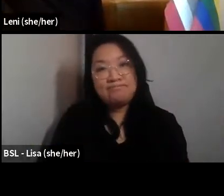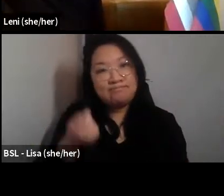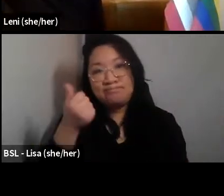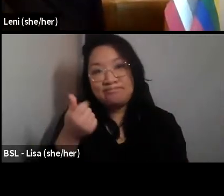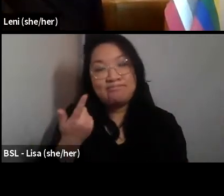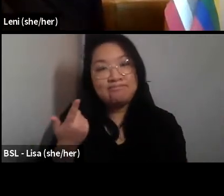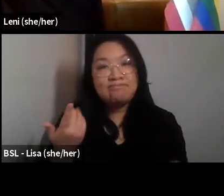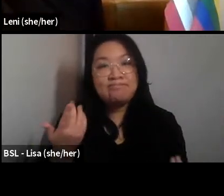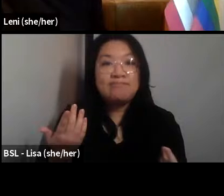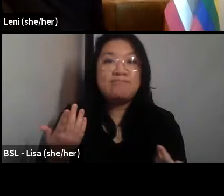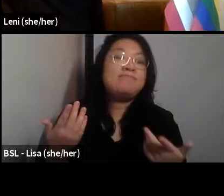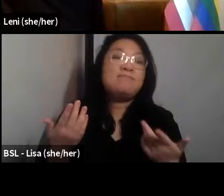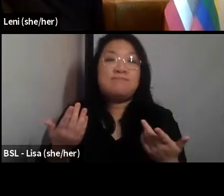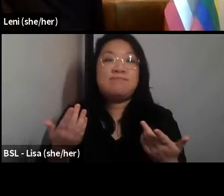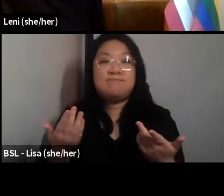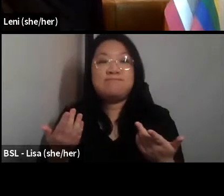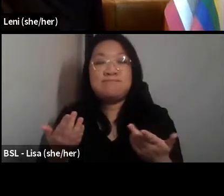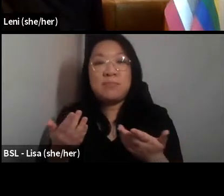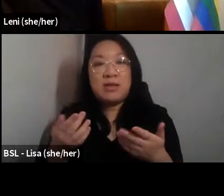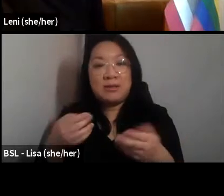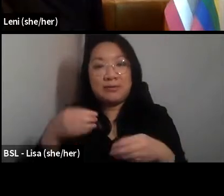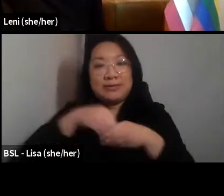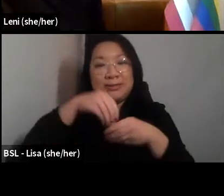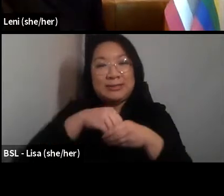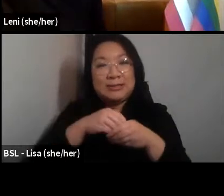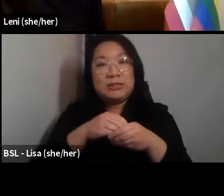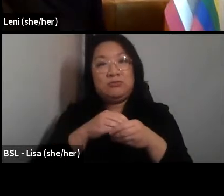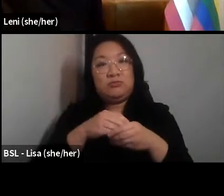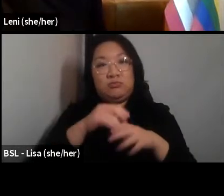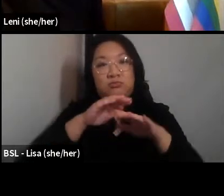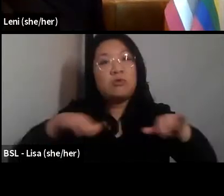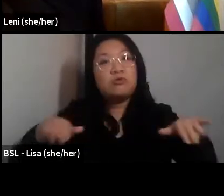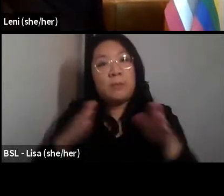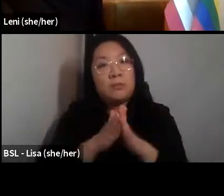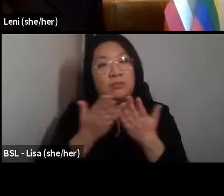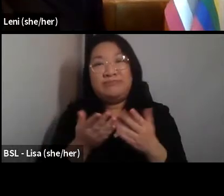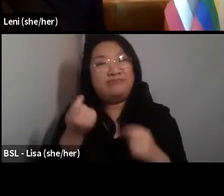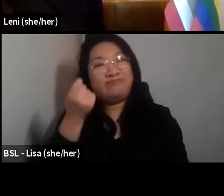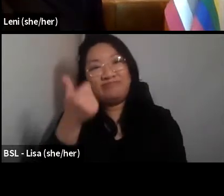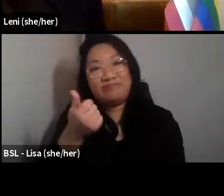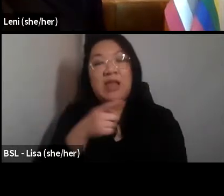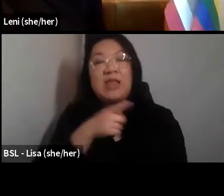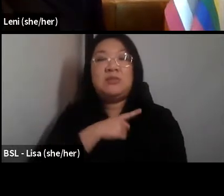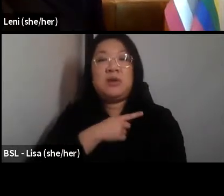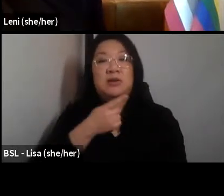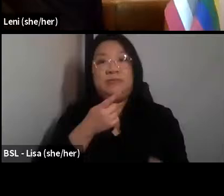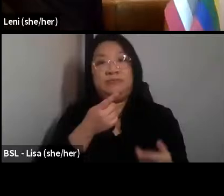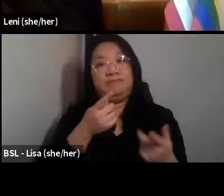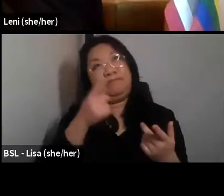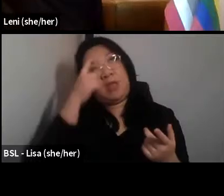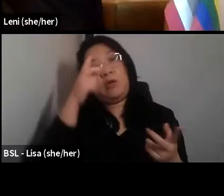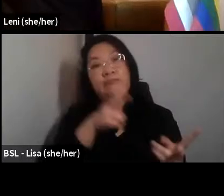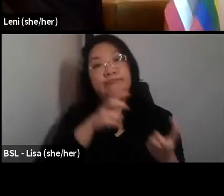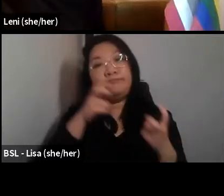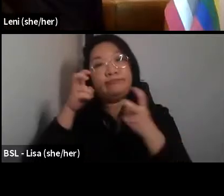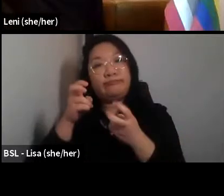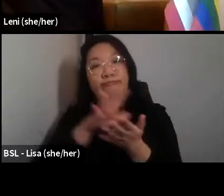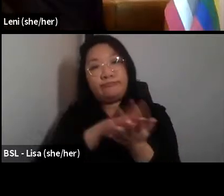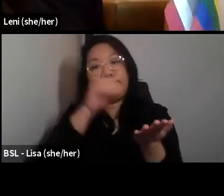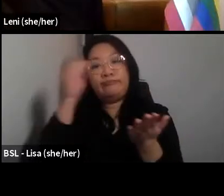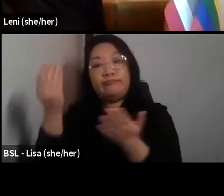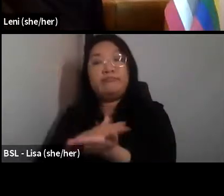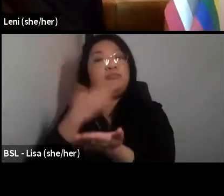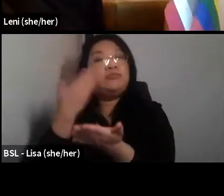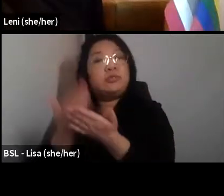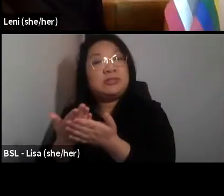legends and fairy tales, which is why I want to retell and reinterpret them. I am asexual,